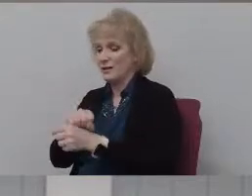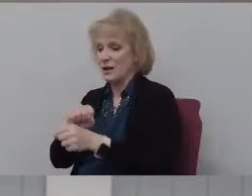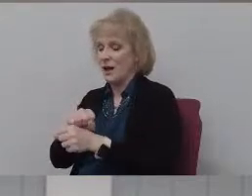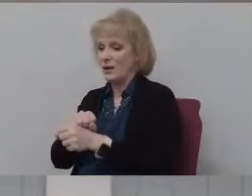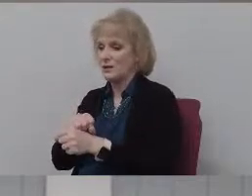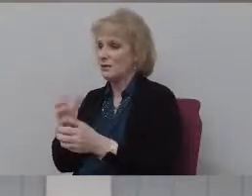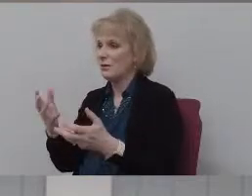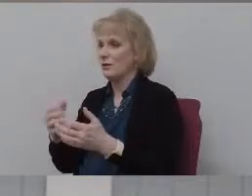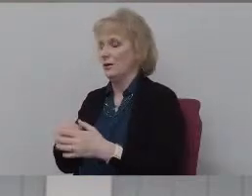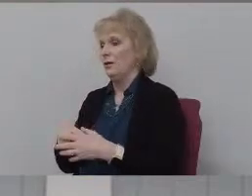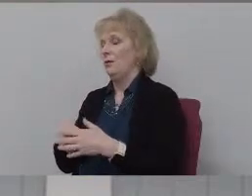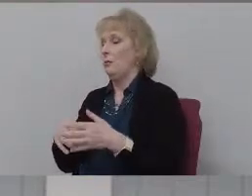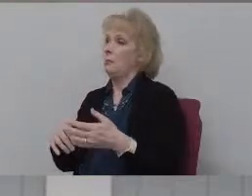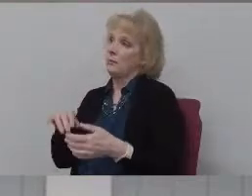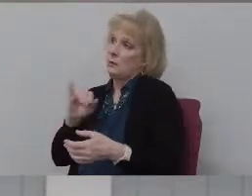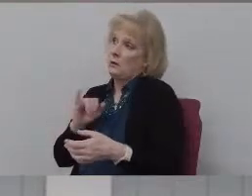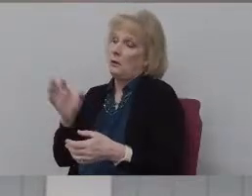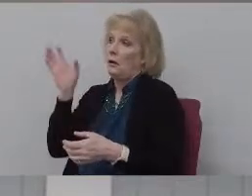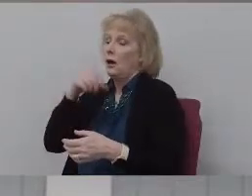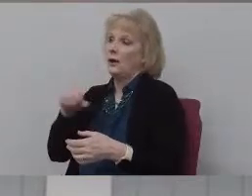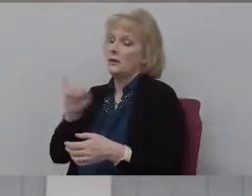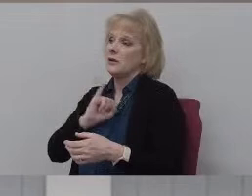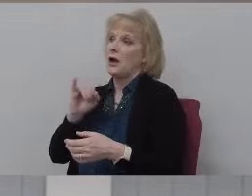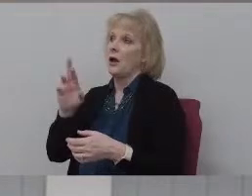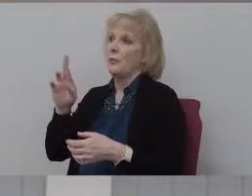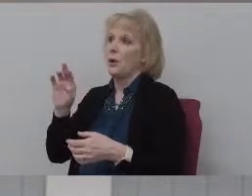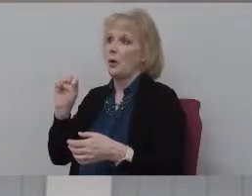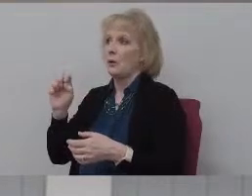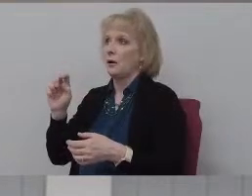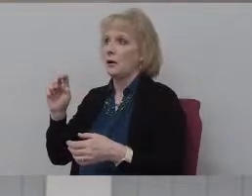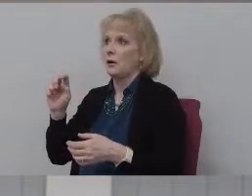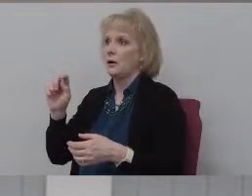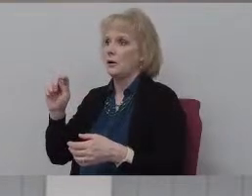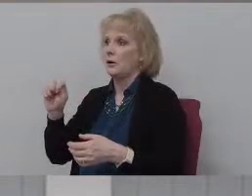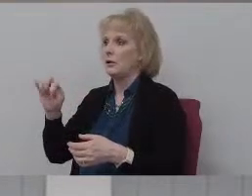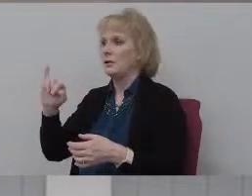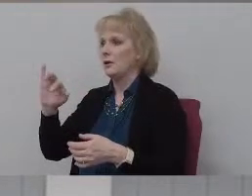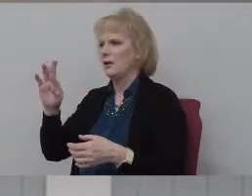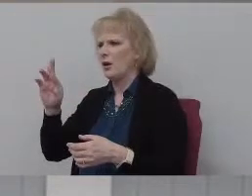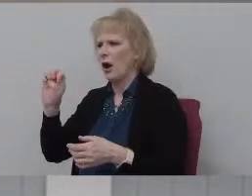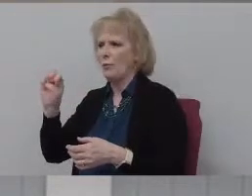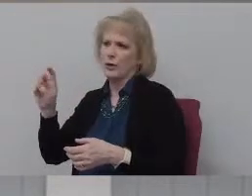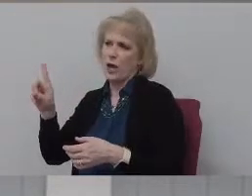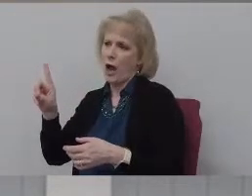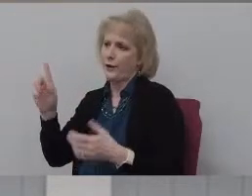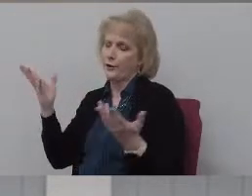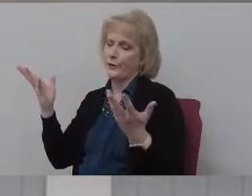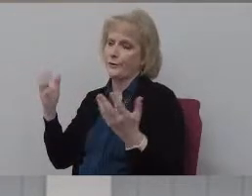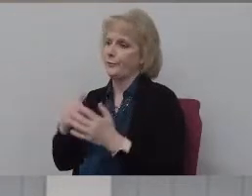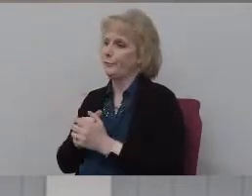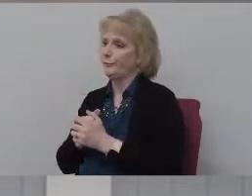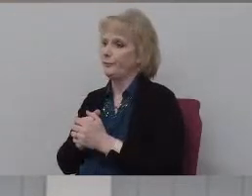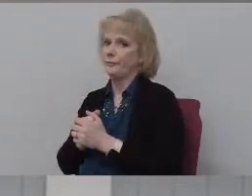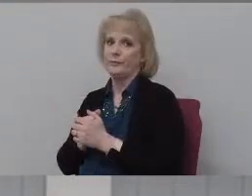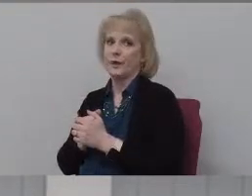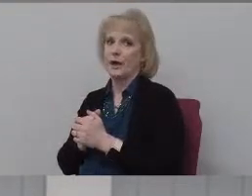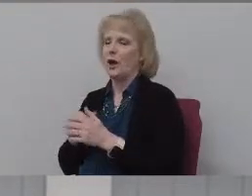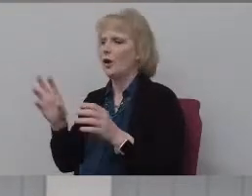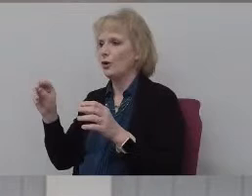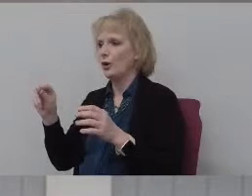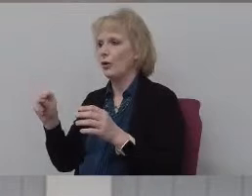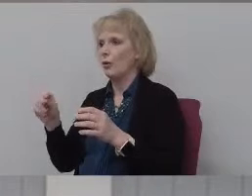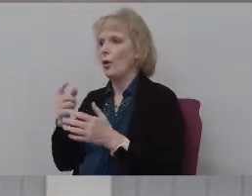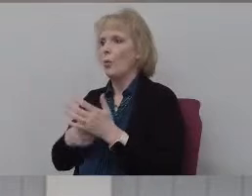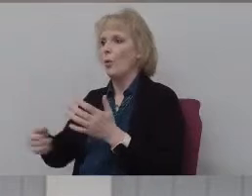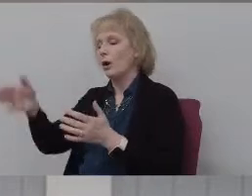I'm retired, I guess. You know, my whole family forever is retired. You know, so no, that isn't what God did.